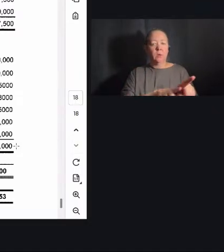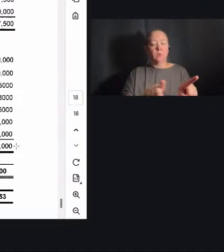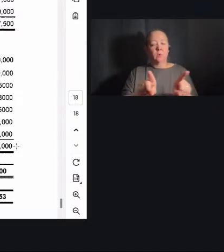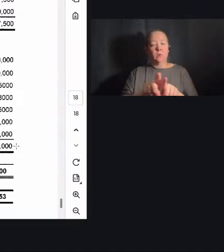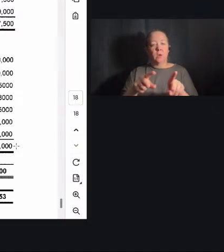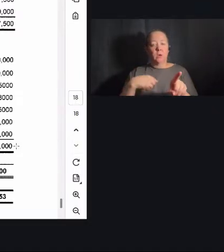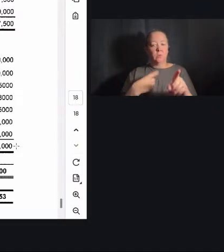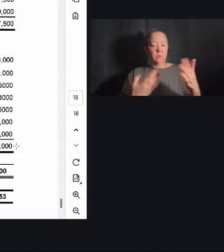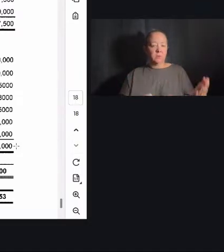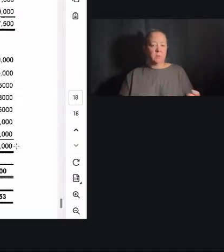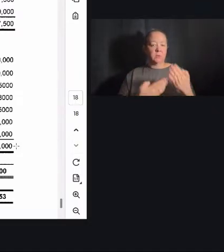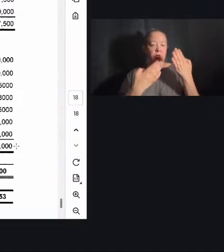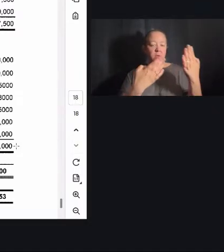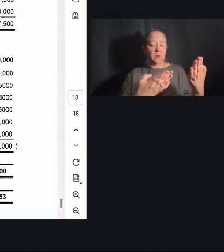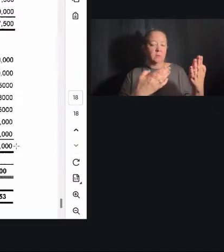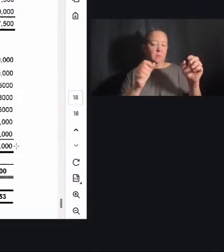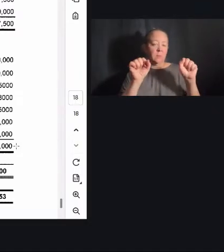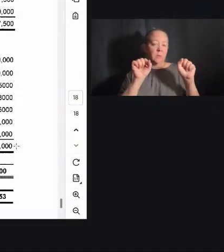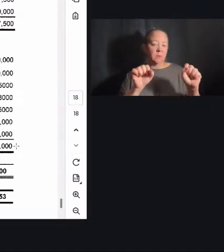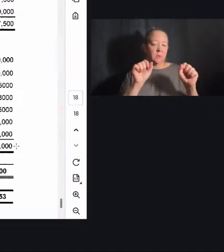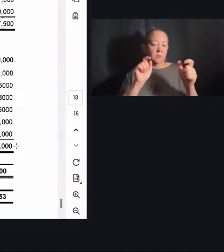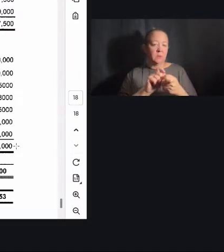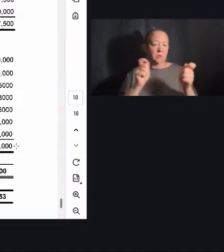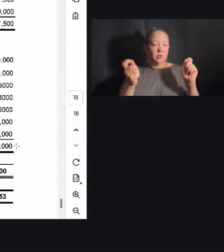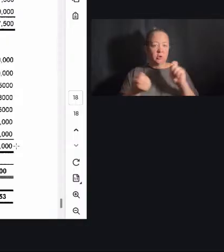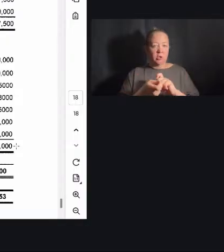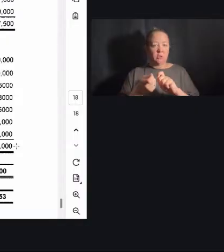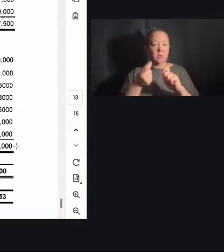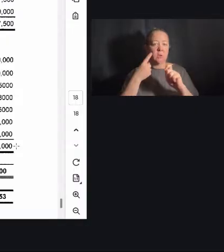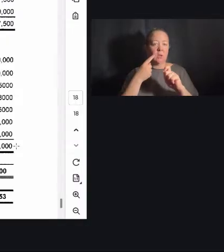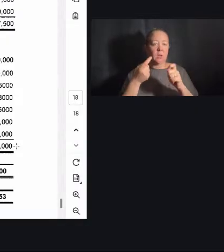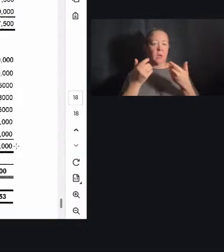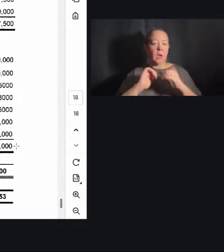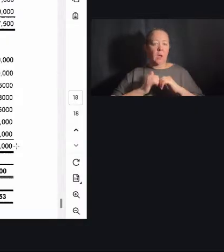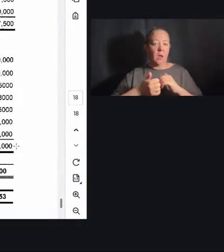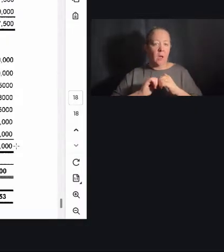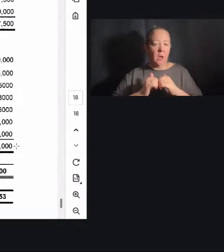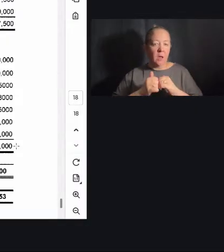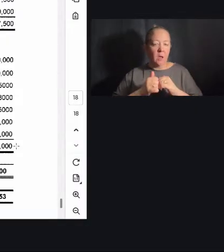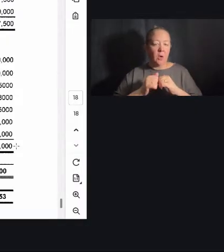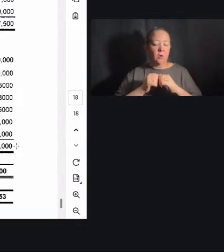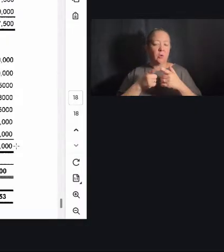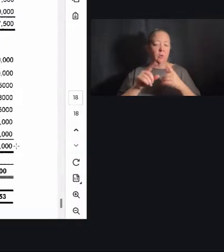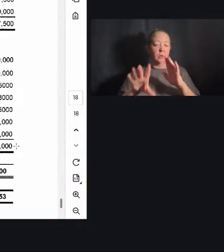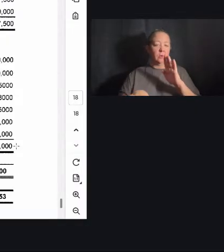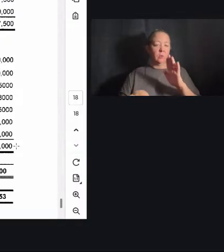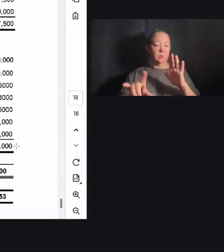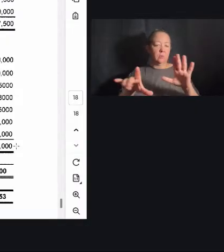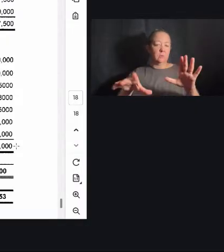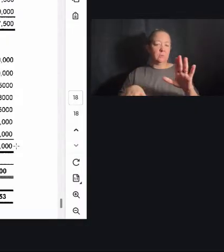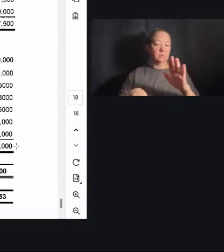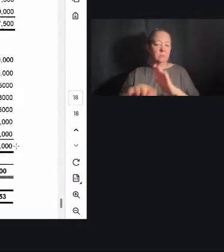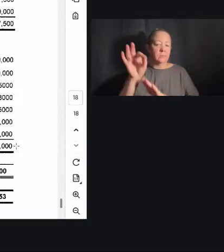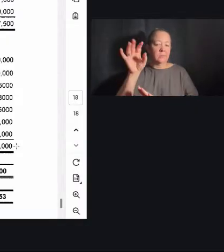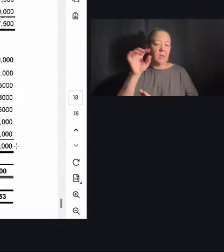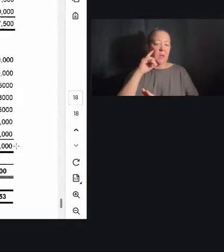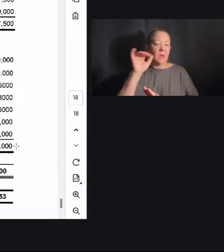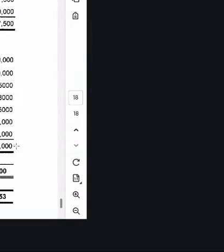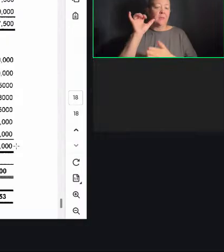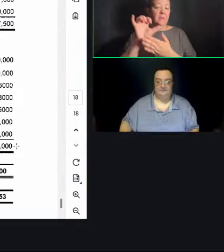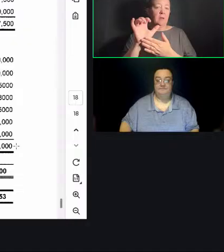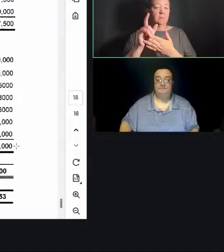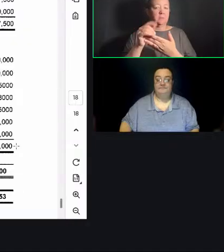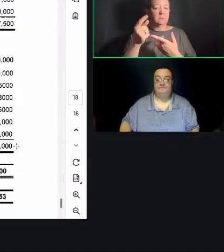potentially changing the method of collection to semi-automated, and which has a tipper on the back of the truck, and so you get a